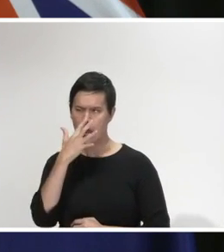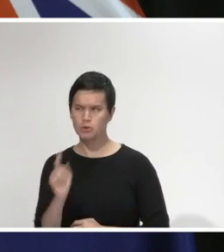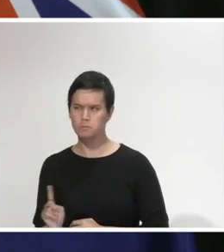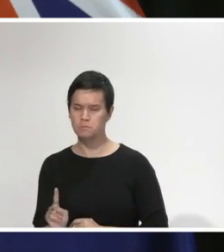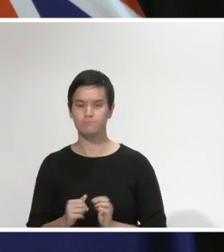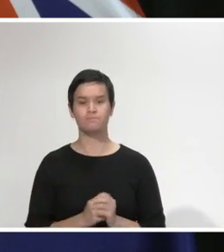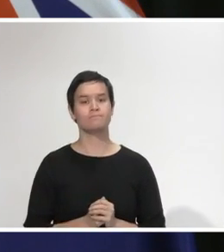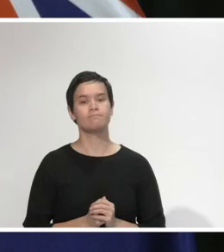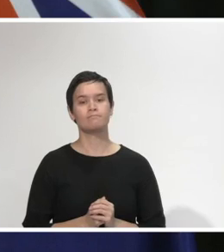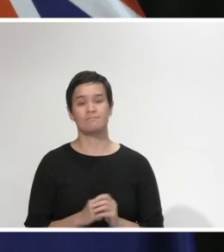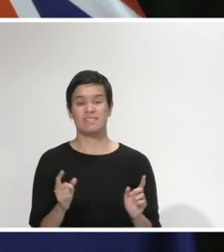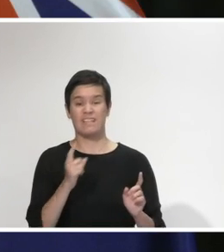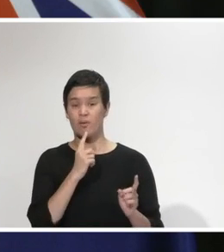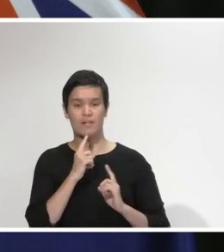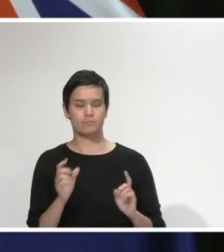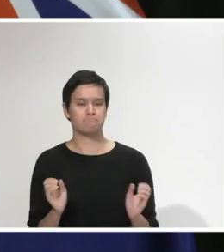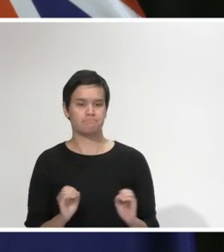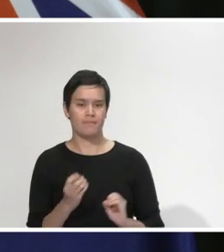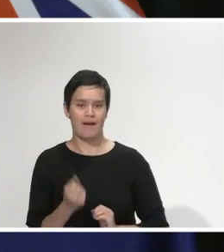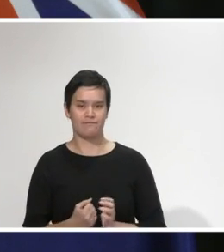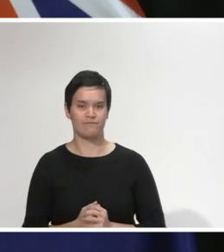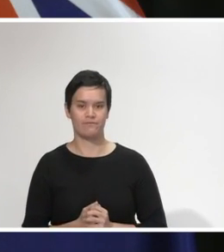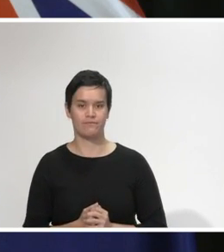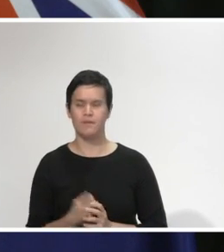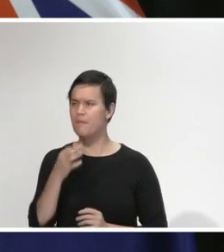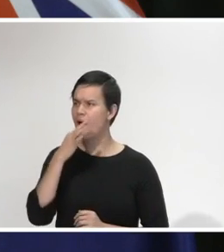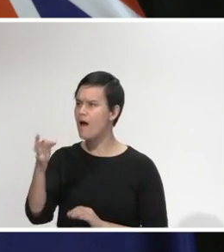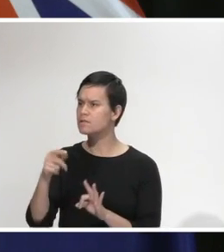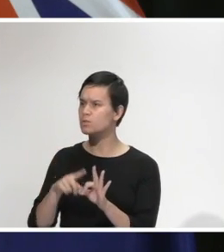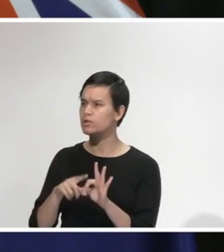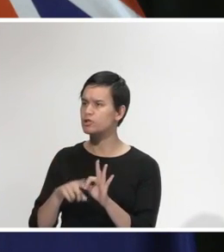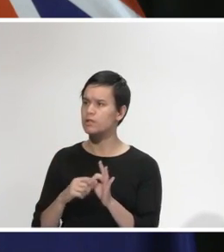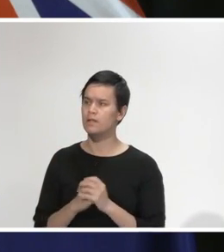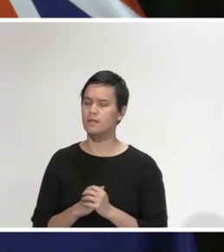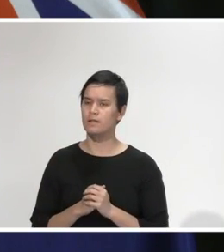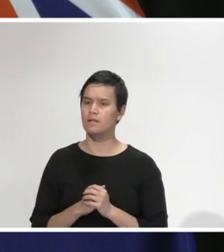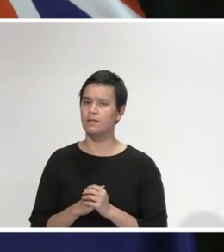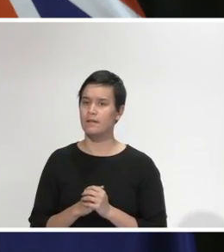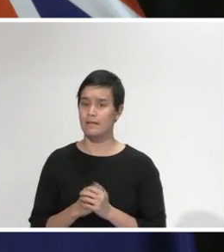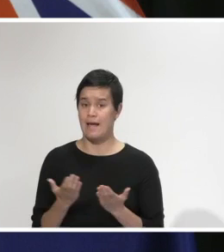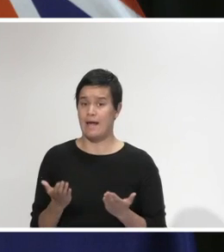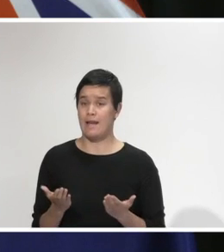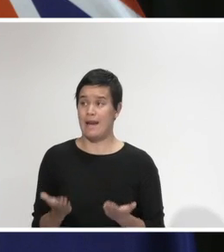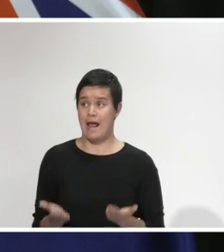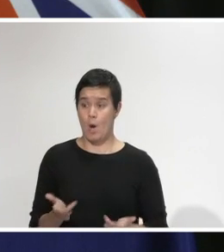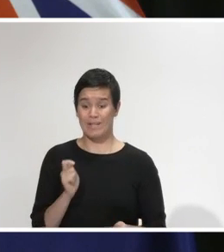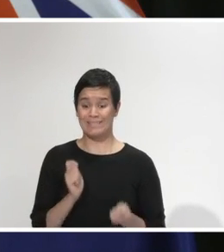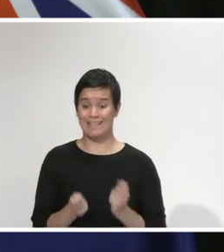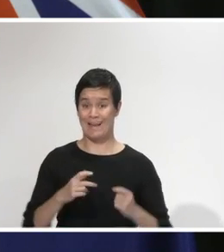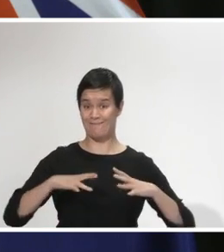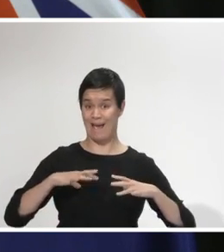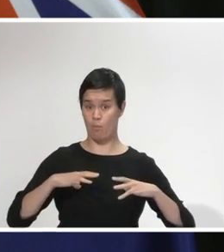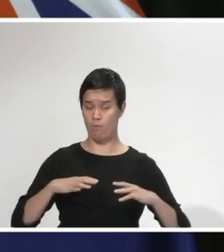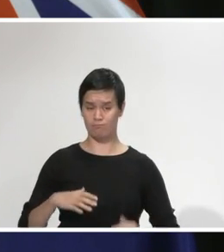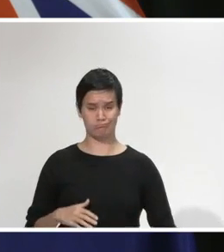in ICU, I'm sorry. Can anything be done, and should anything be done, about the unused capacity that's opening up as the number of tests that's